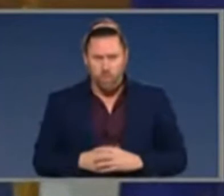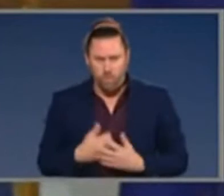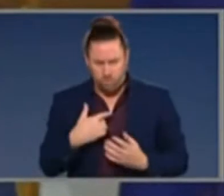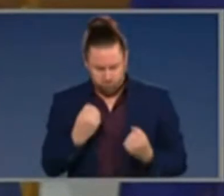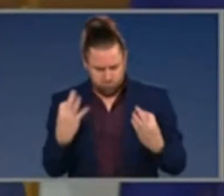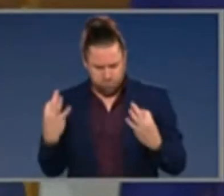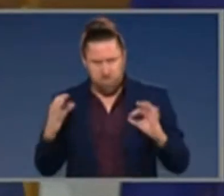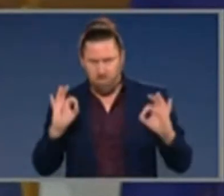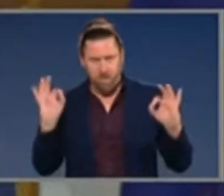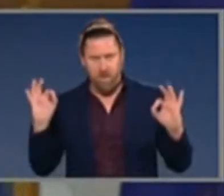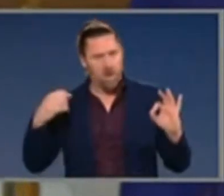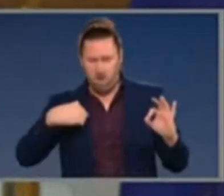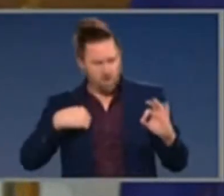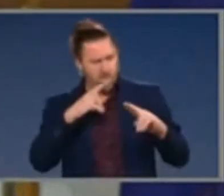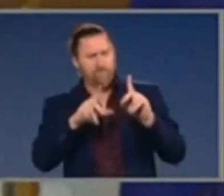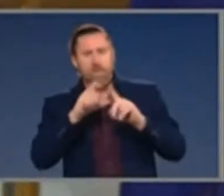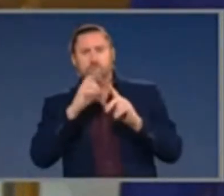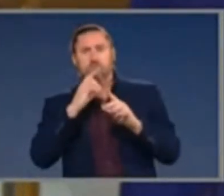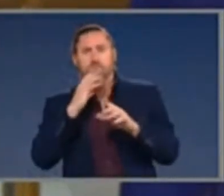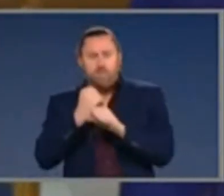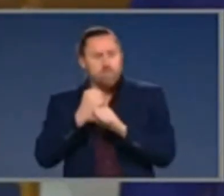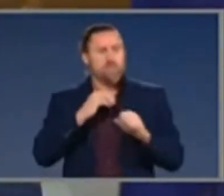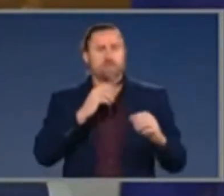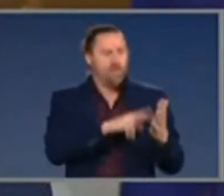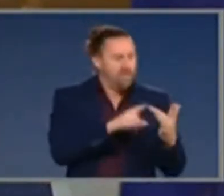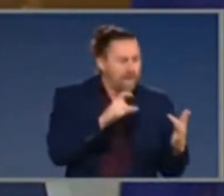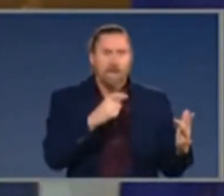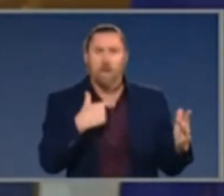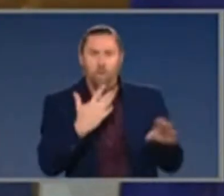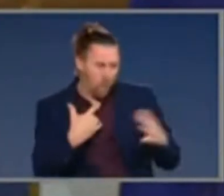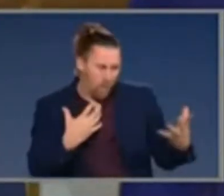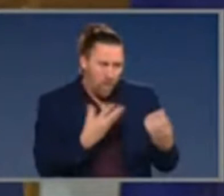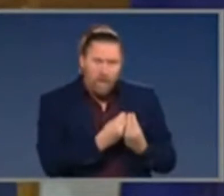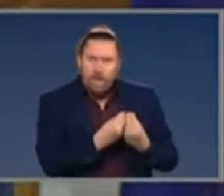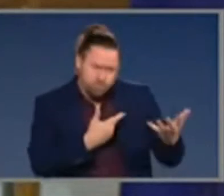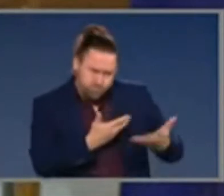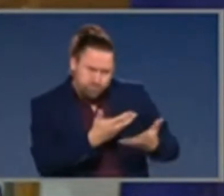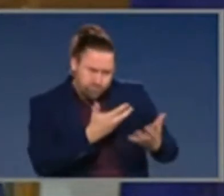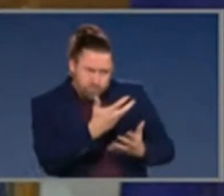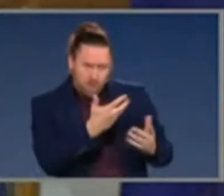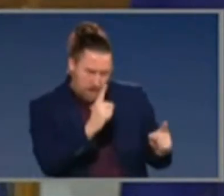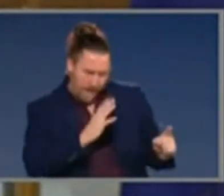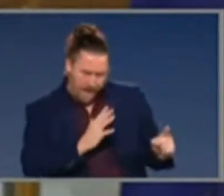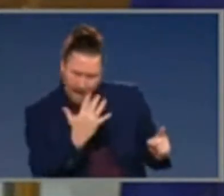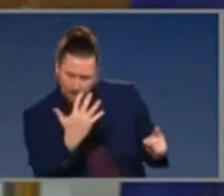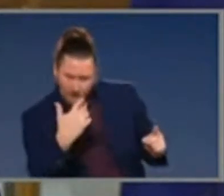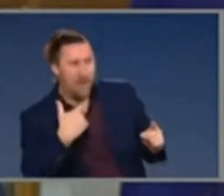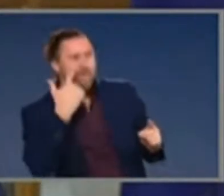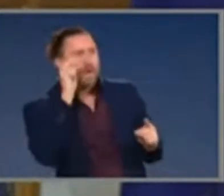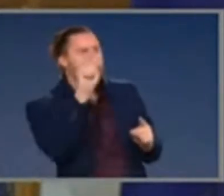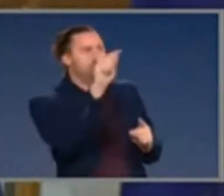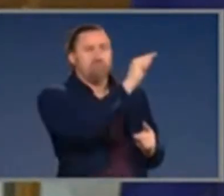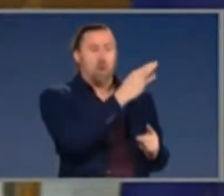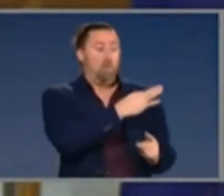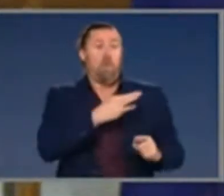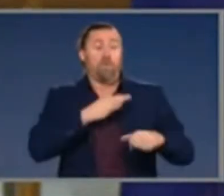department has been cooperating with the Victorian department to find private hospital beds as quickly